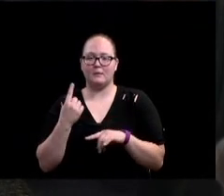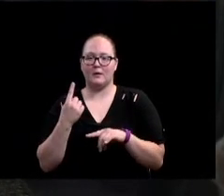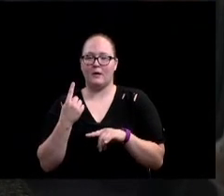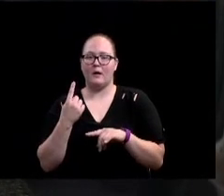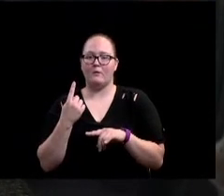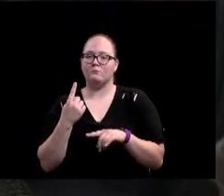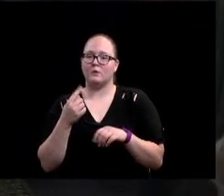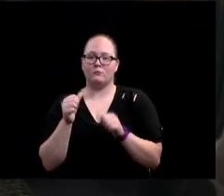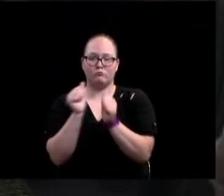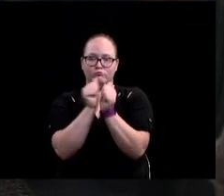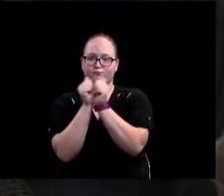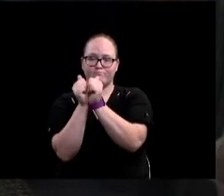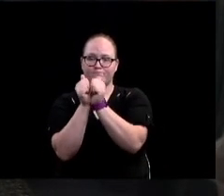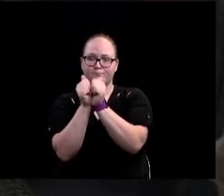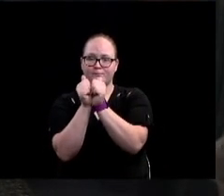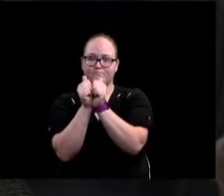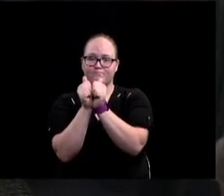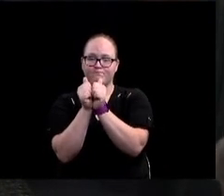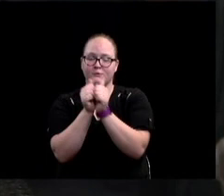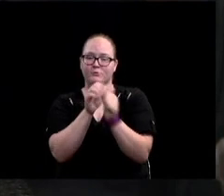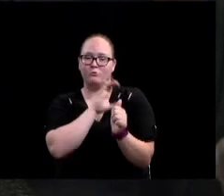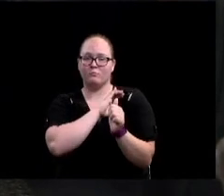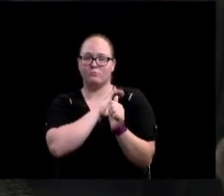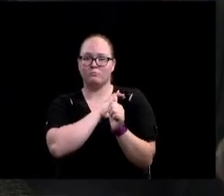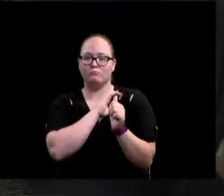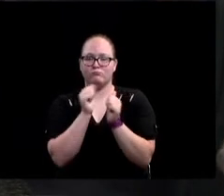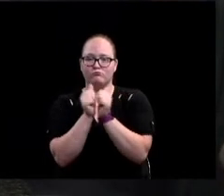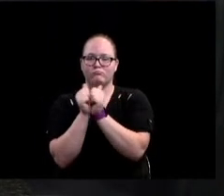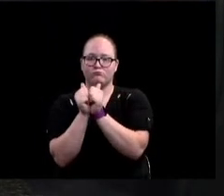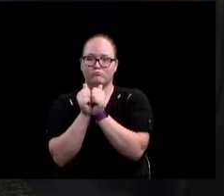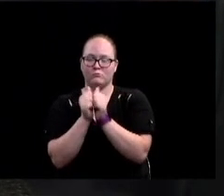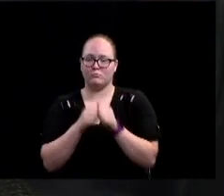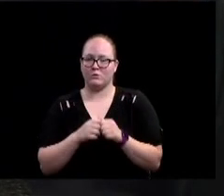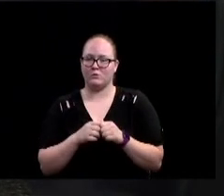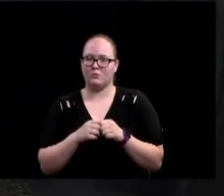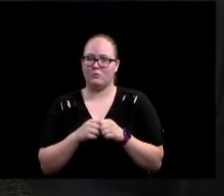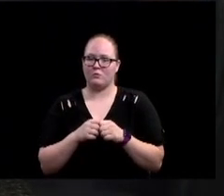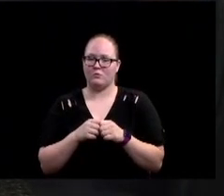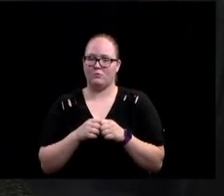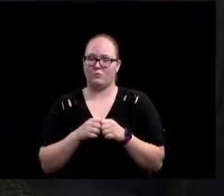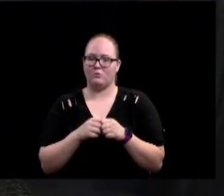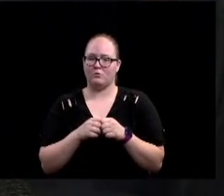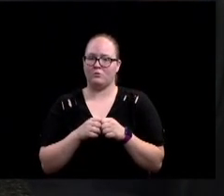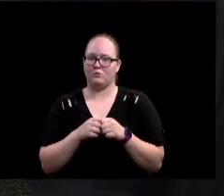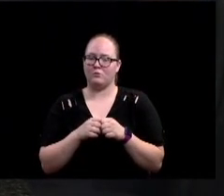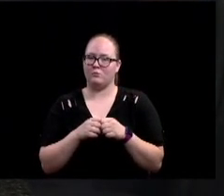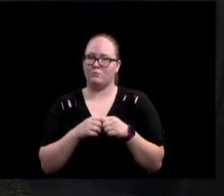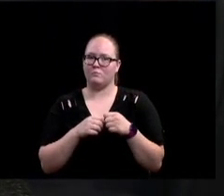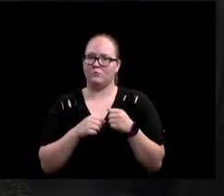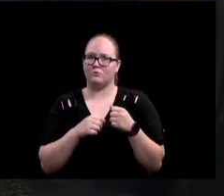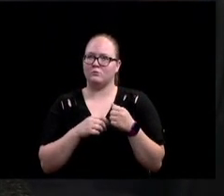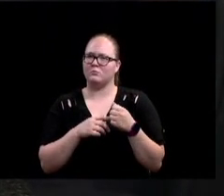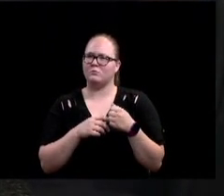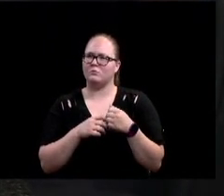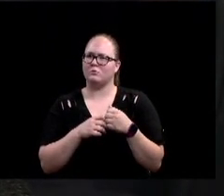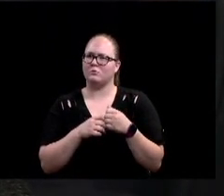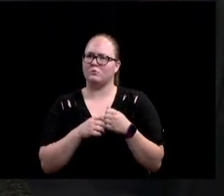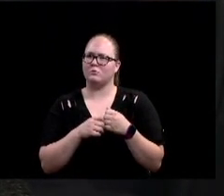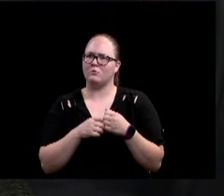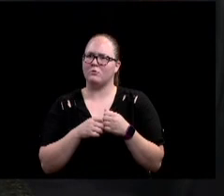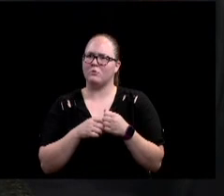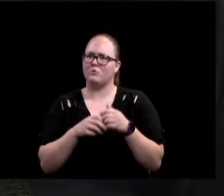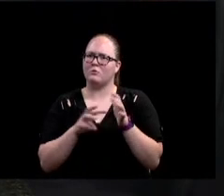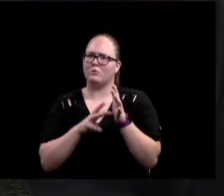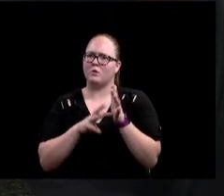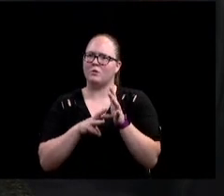have a strong history of consequence. Now, I will tell you that we try to be